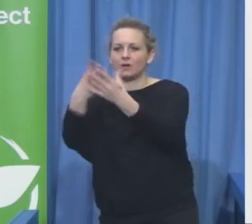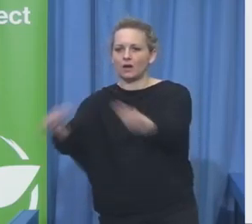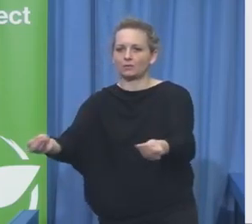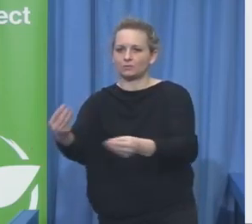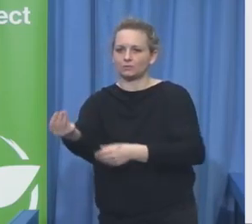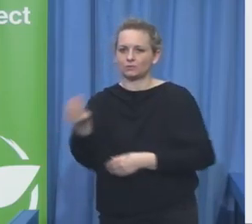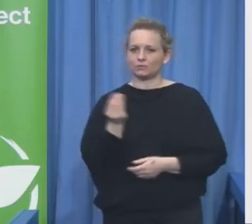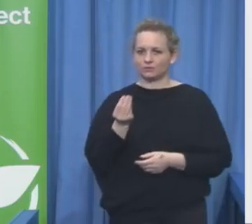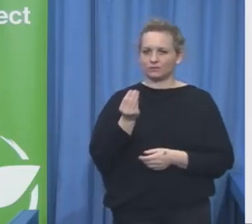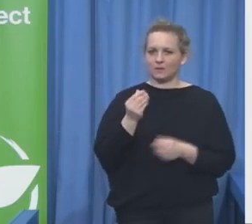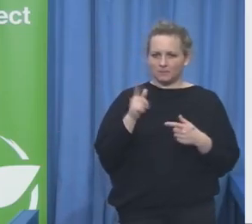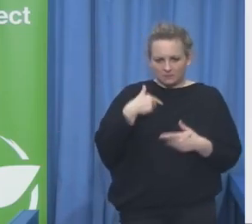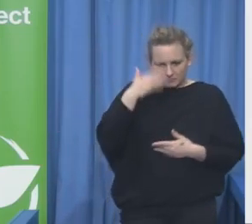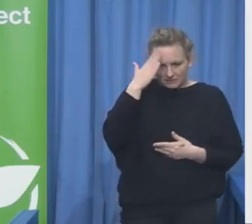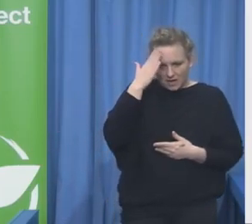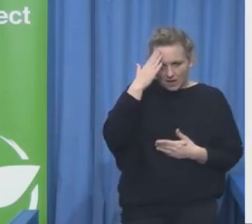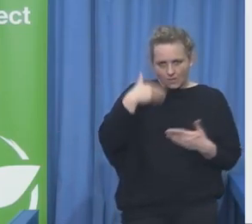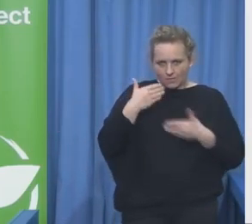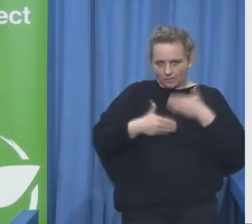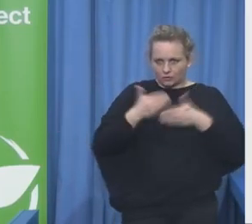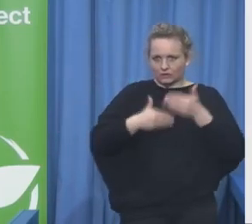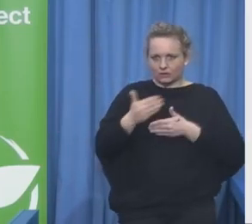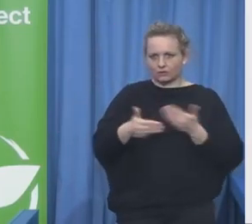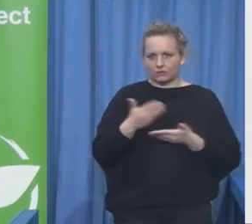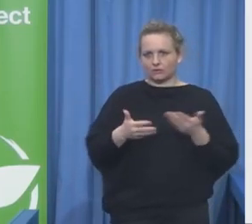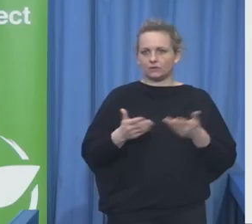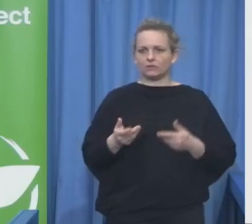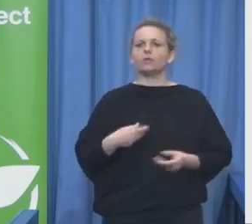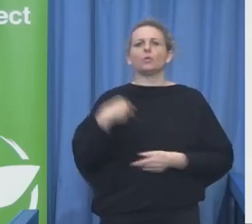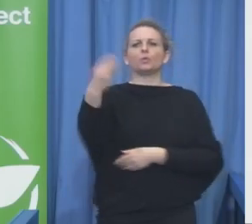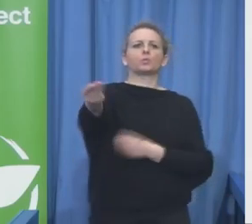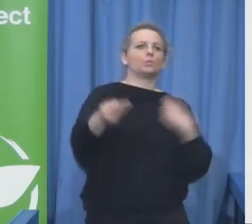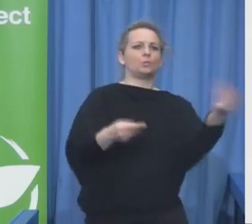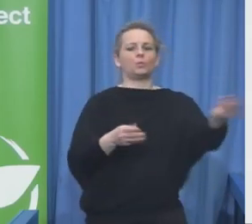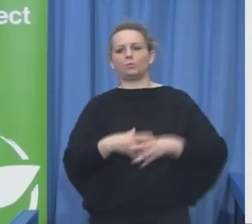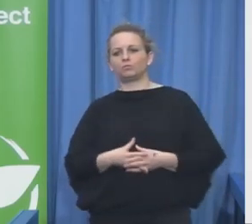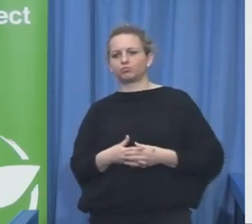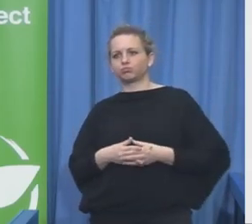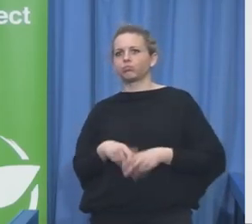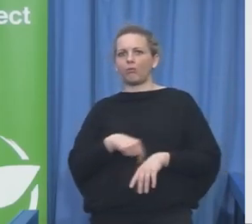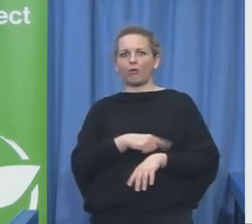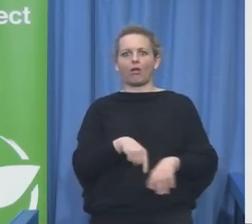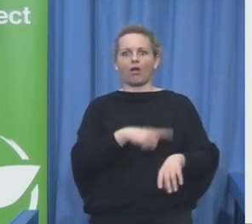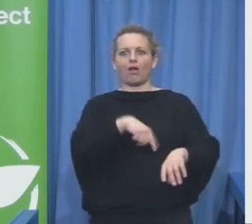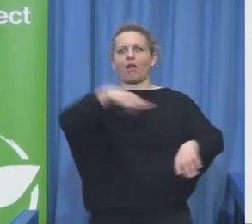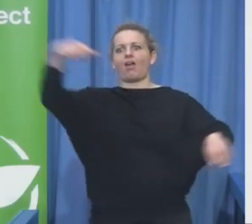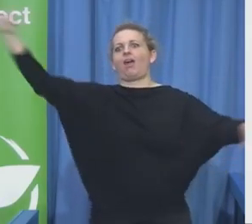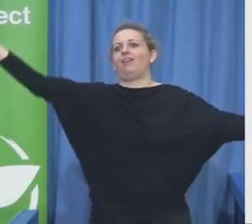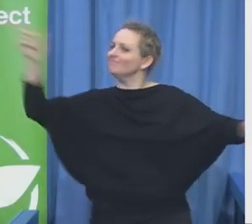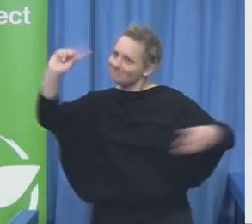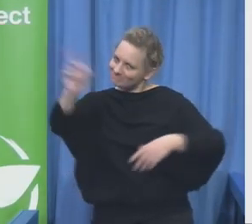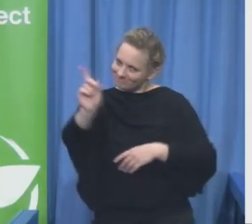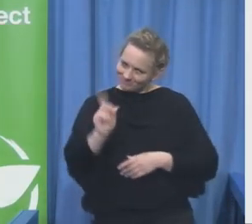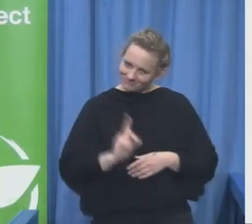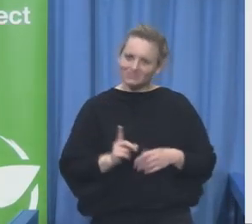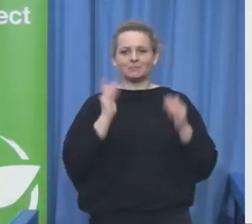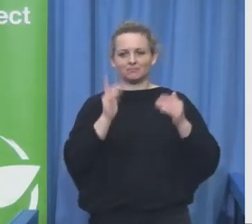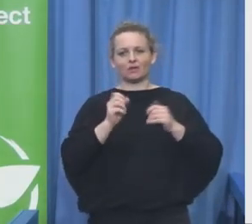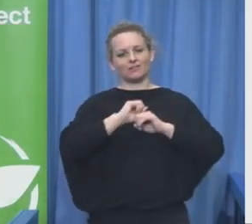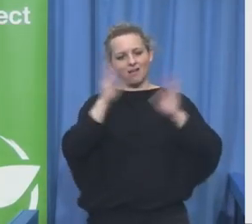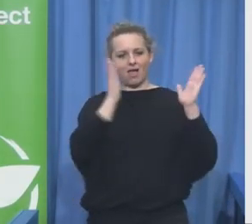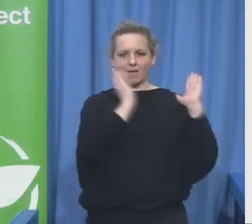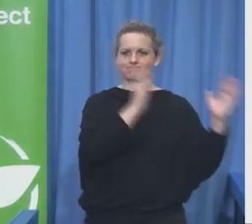that in ahead of time. You don't want to wait until folks are coming in. Does this make sense? I hope. Shaking